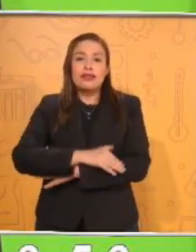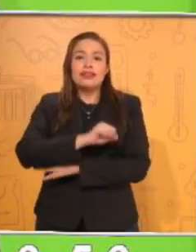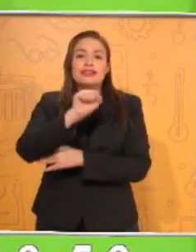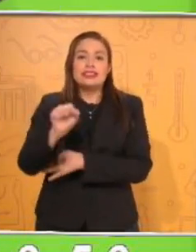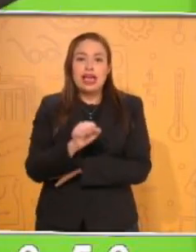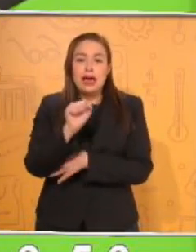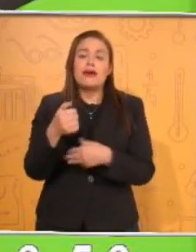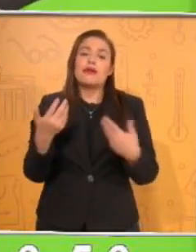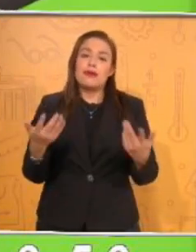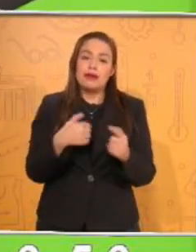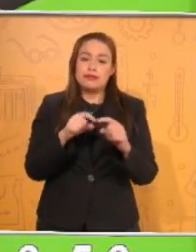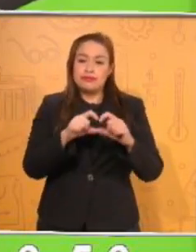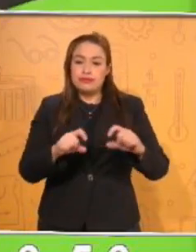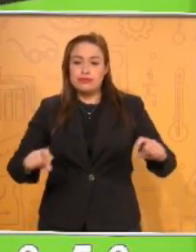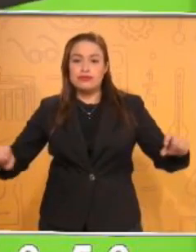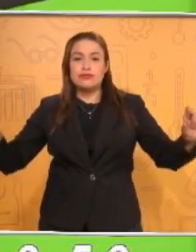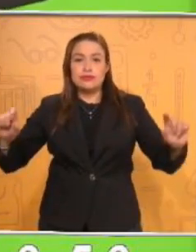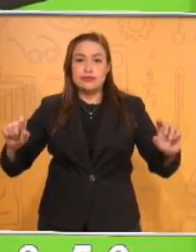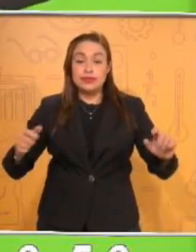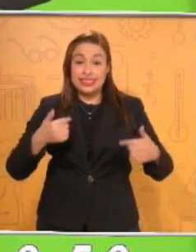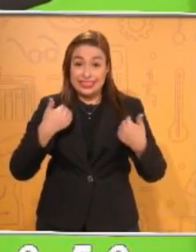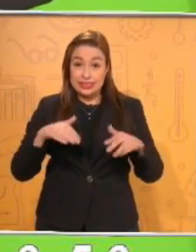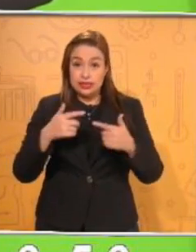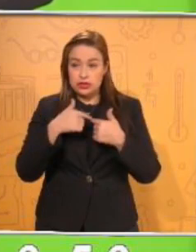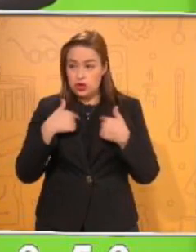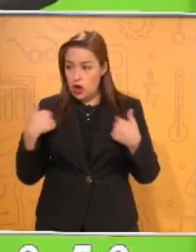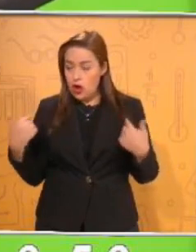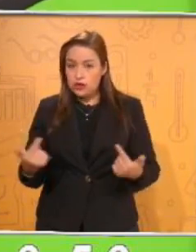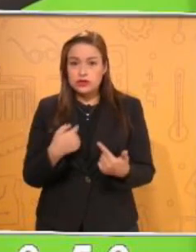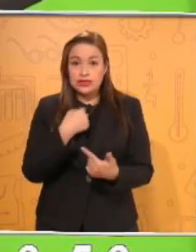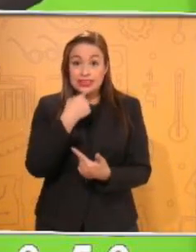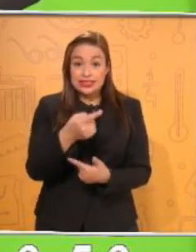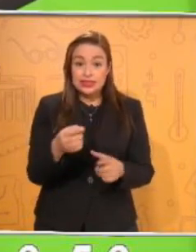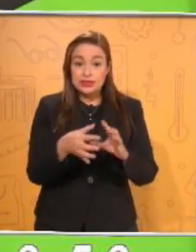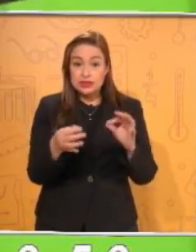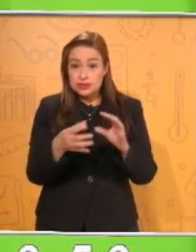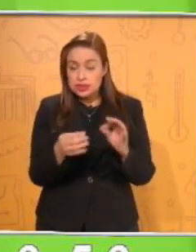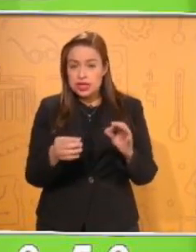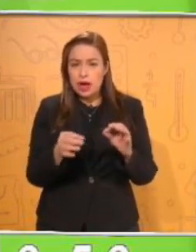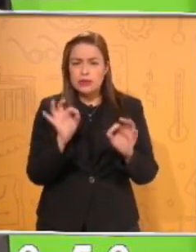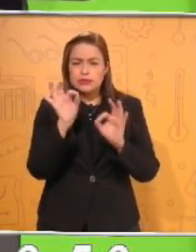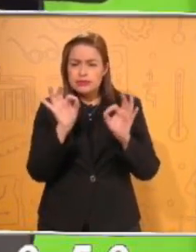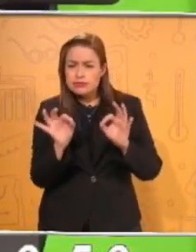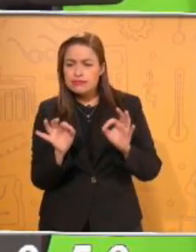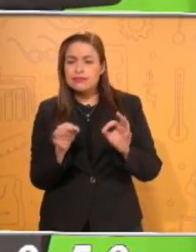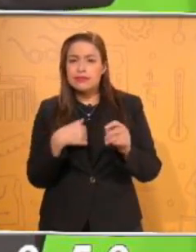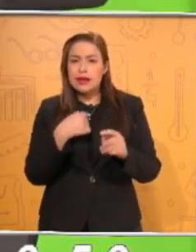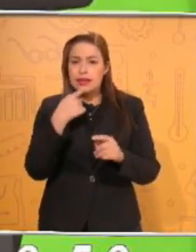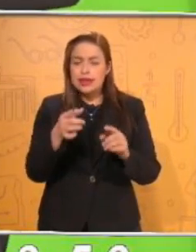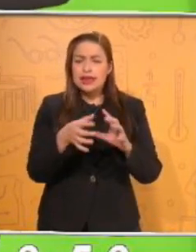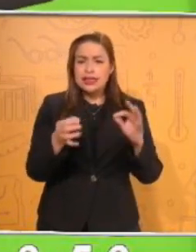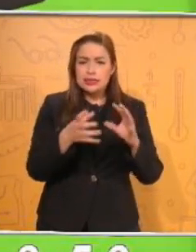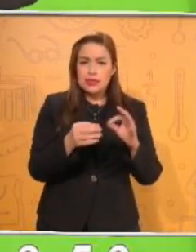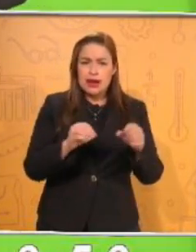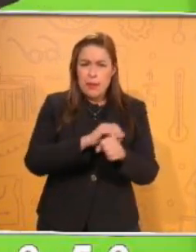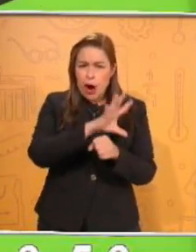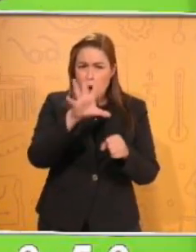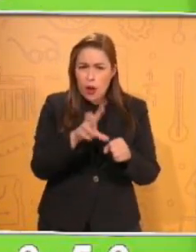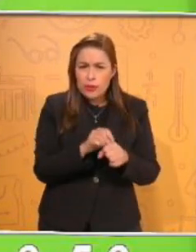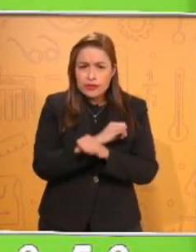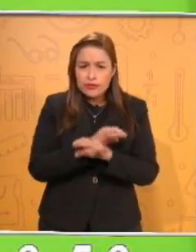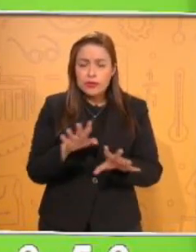if we express and we give details, our information is going to be more